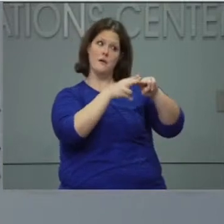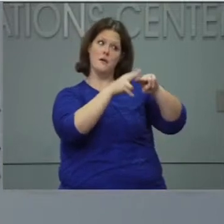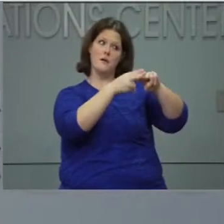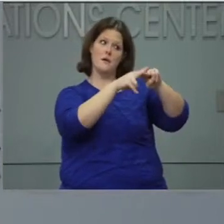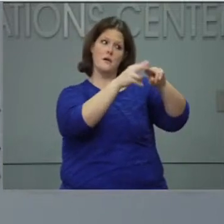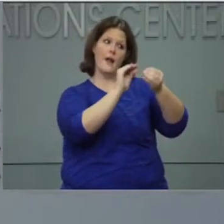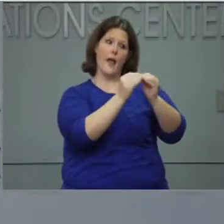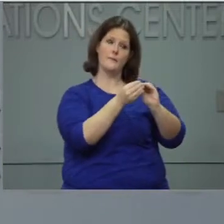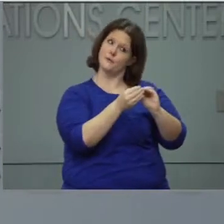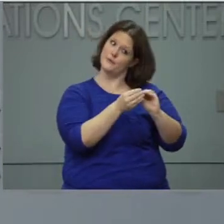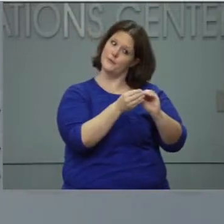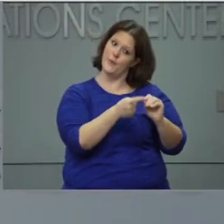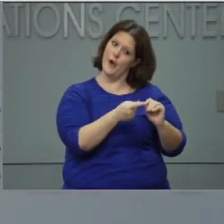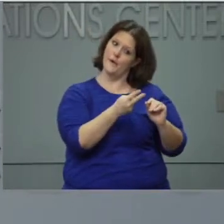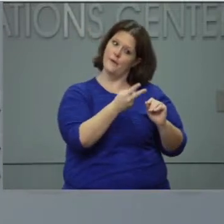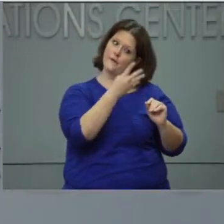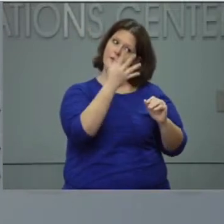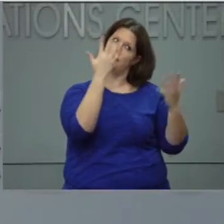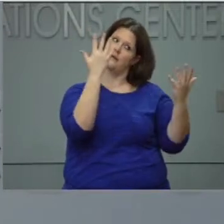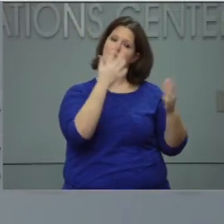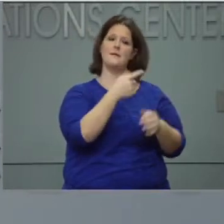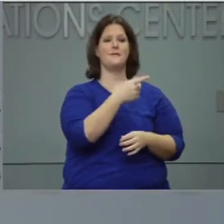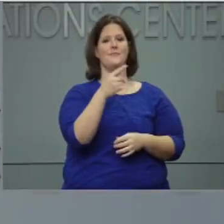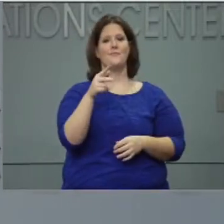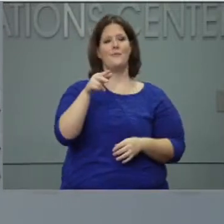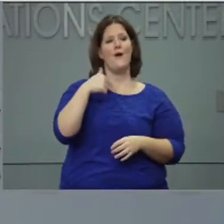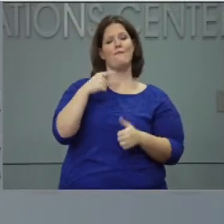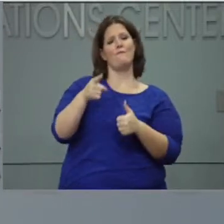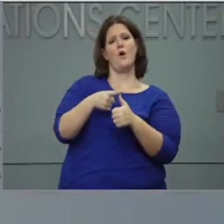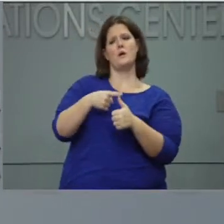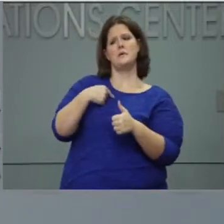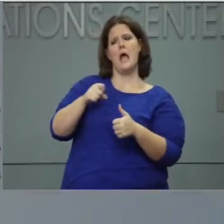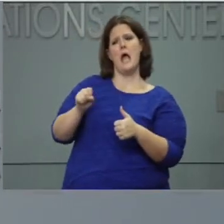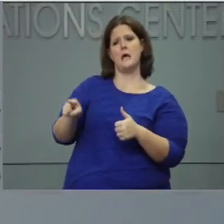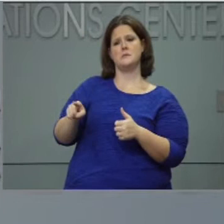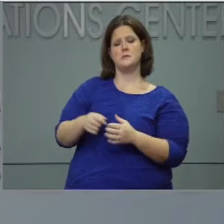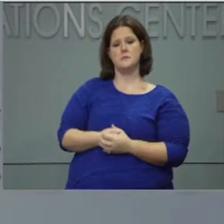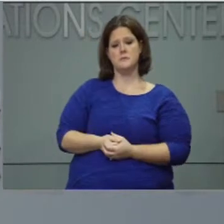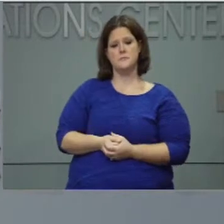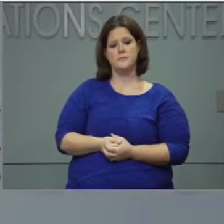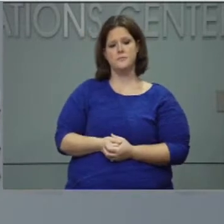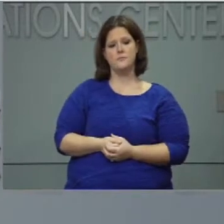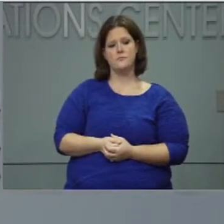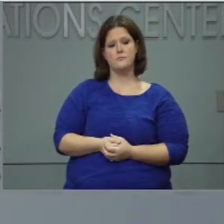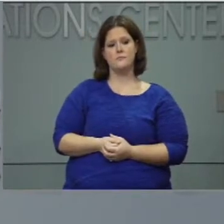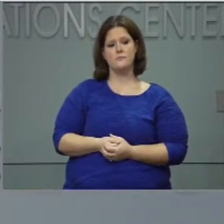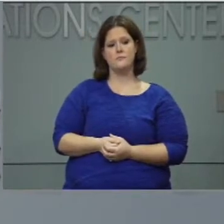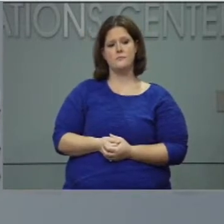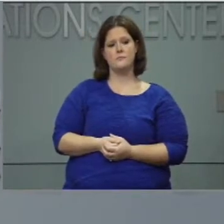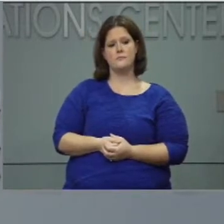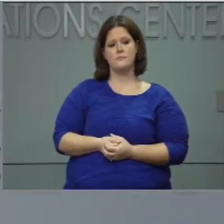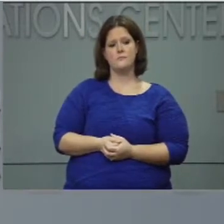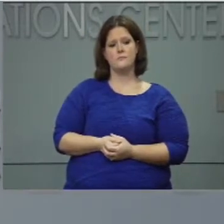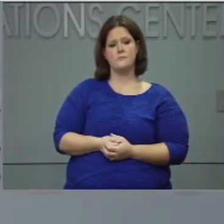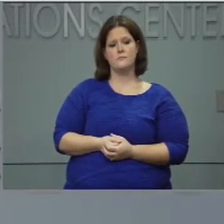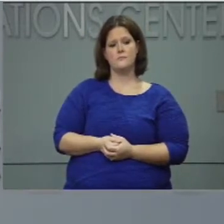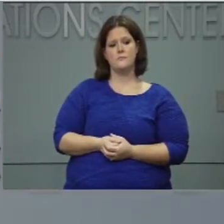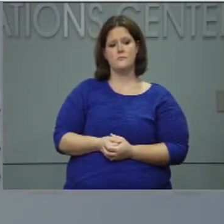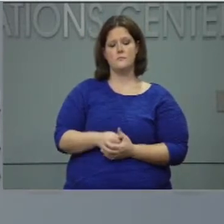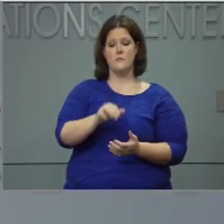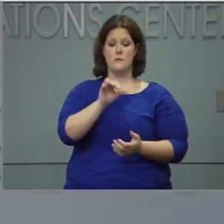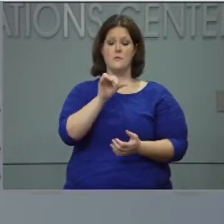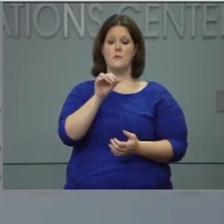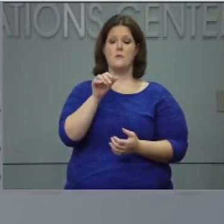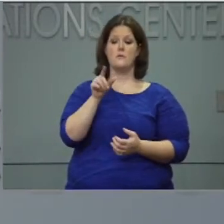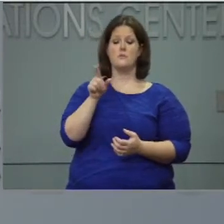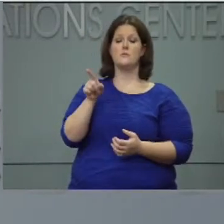sure. I just wanted to ask to start with, would you sign any budget that would in any way limit your abilities